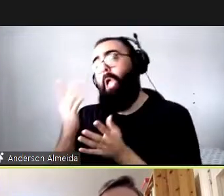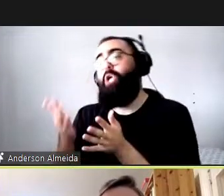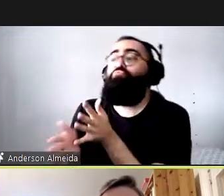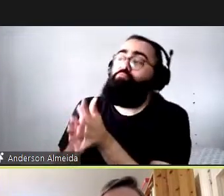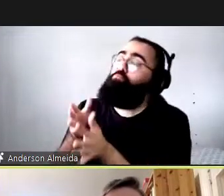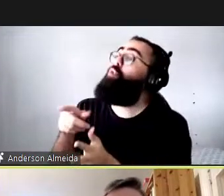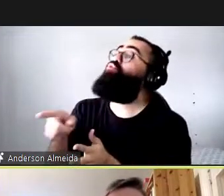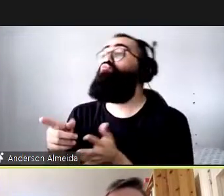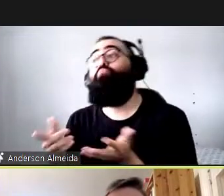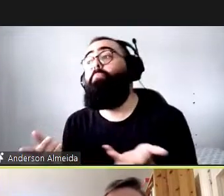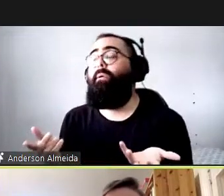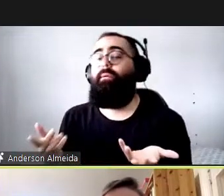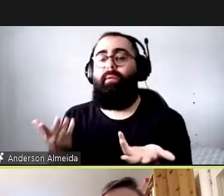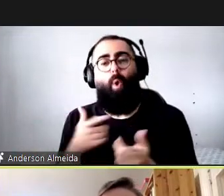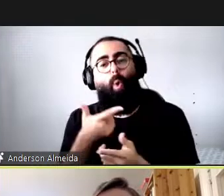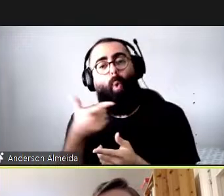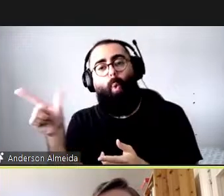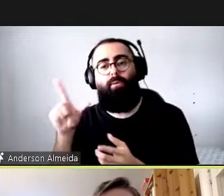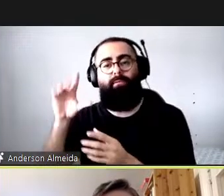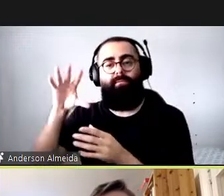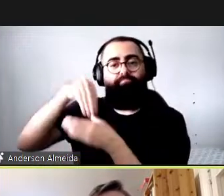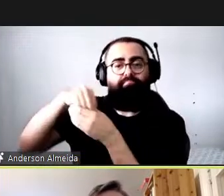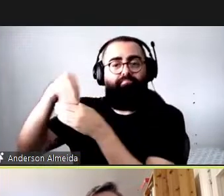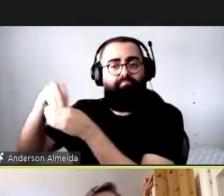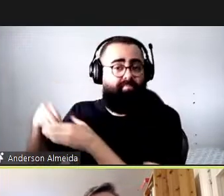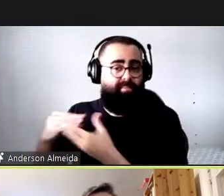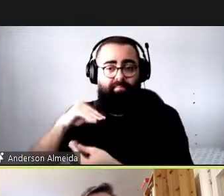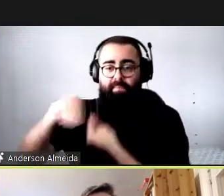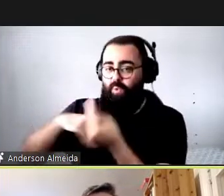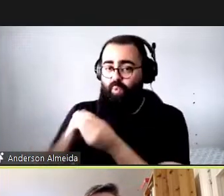co-speech gesture and a word,